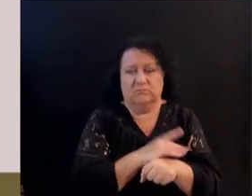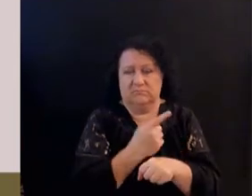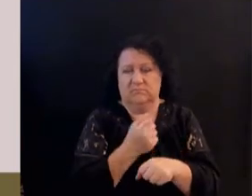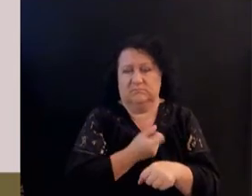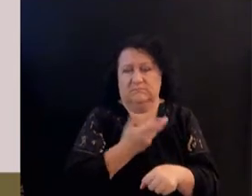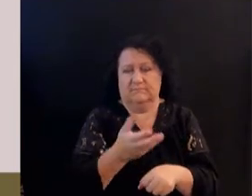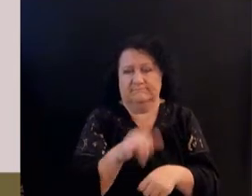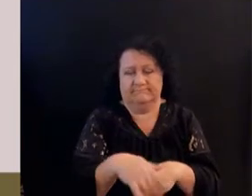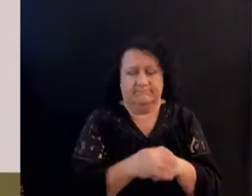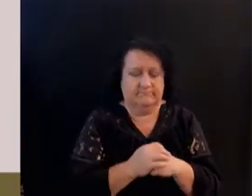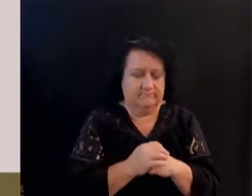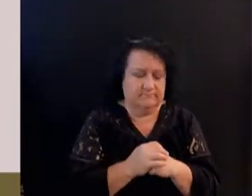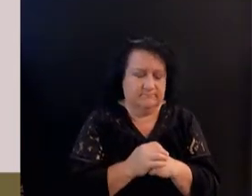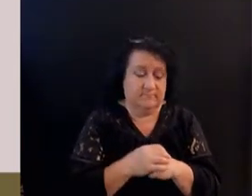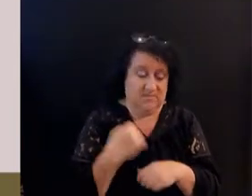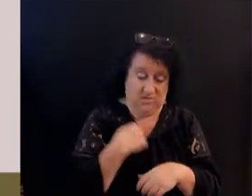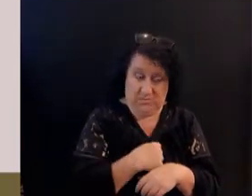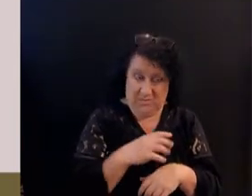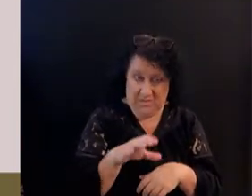Do we?